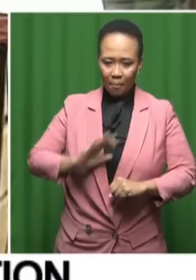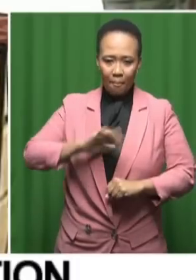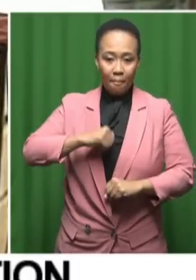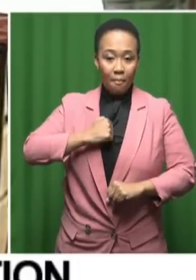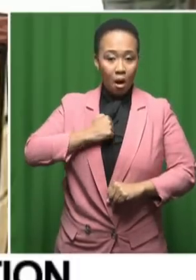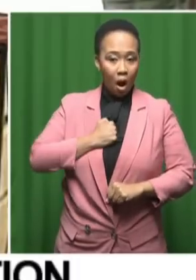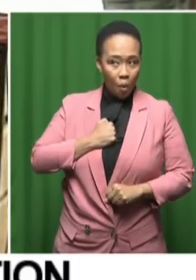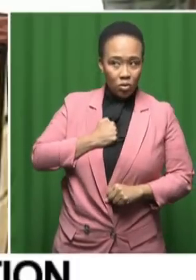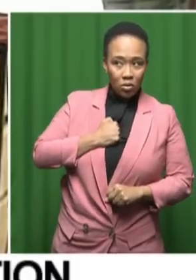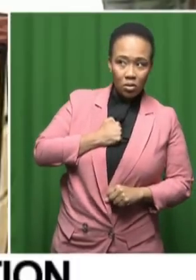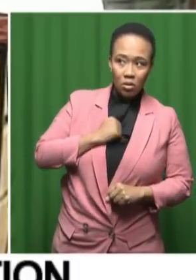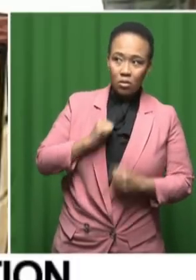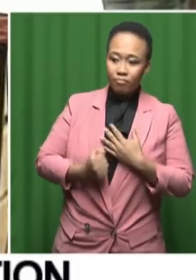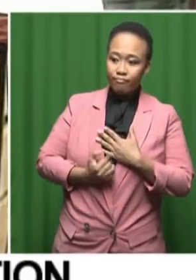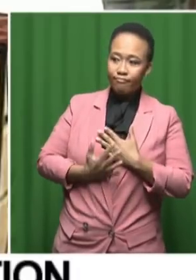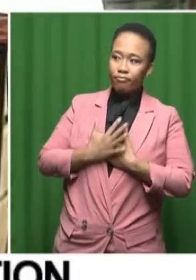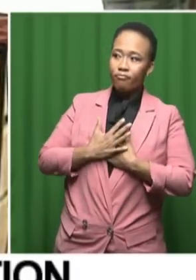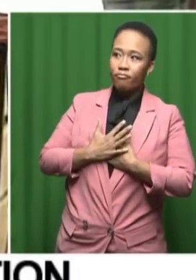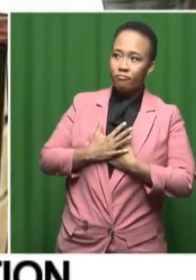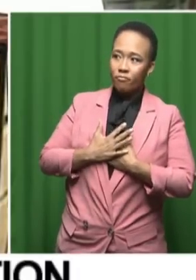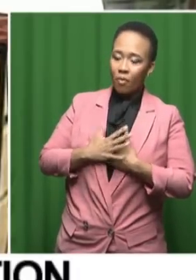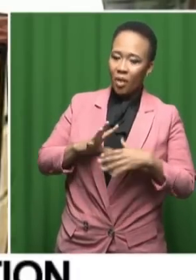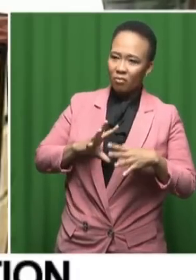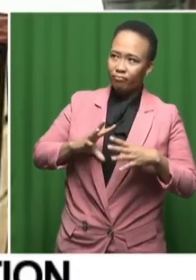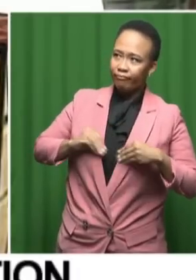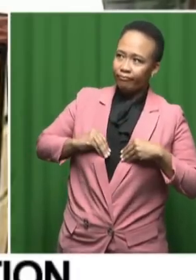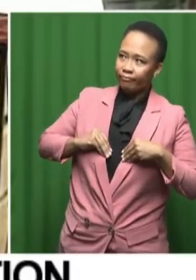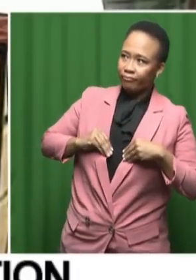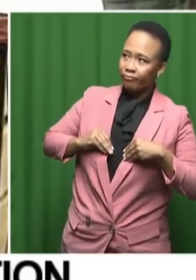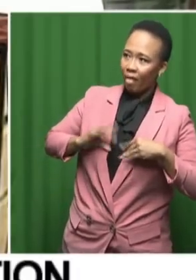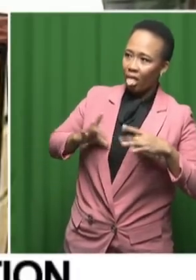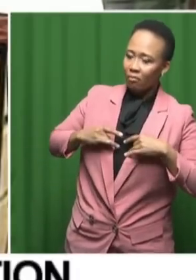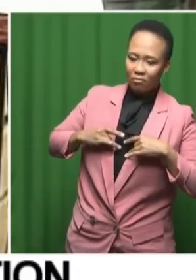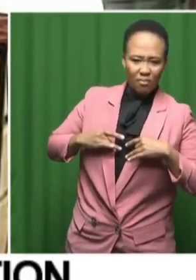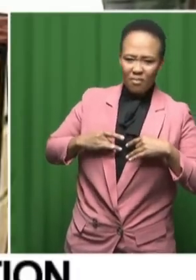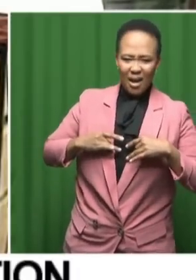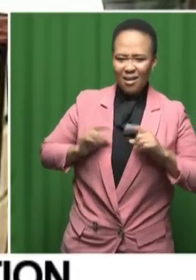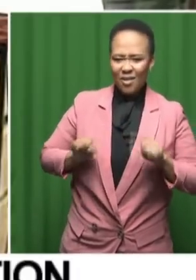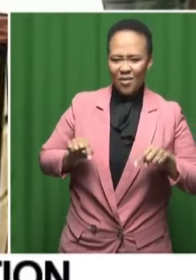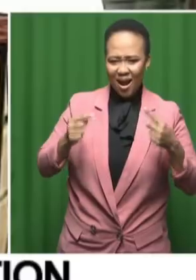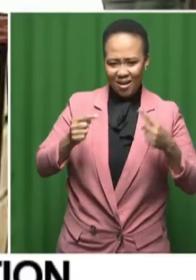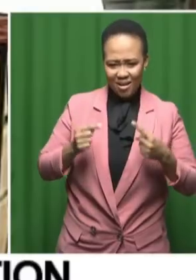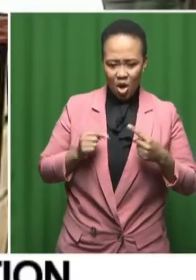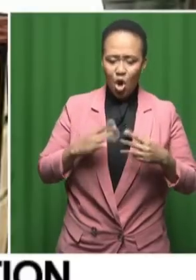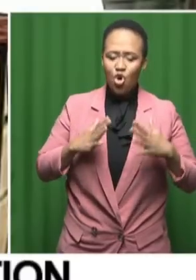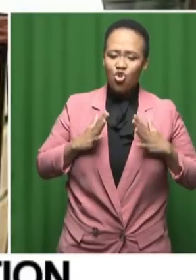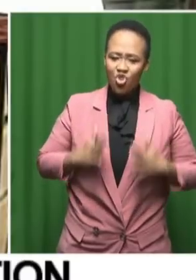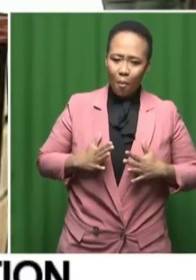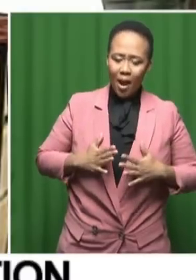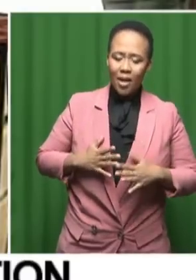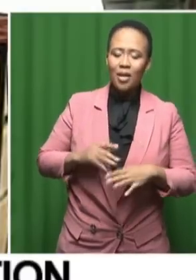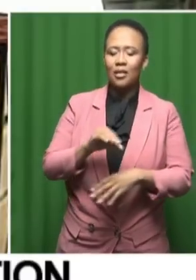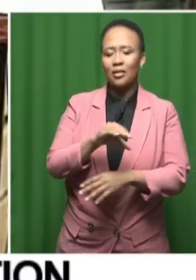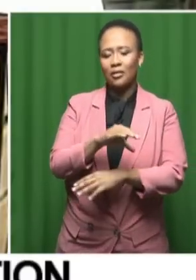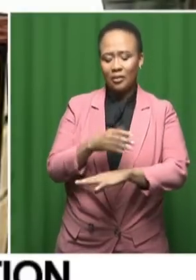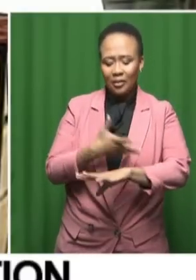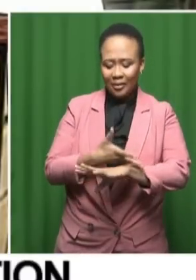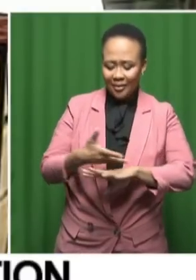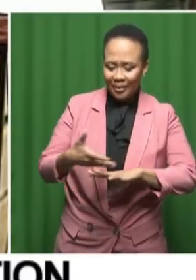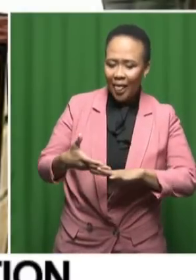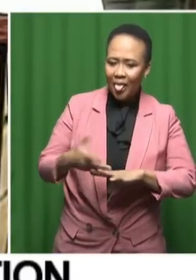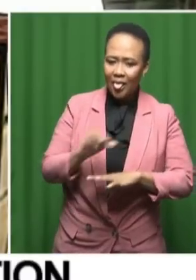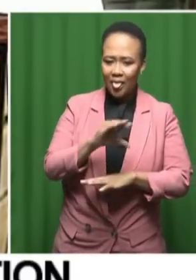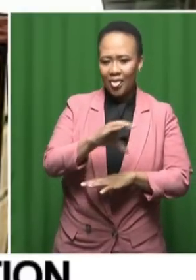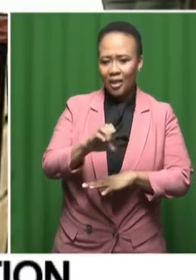does not recognize it for a while, gives the time to virus to bind to our human cells well, eat from our human cells,